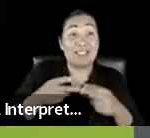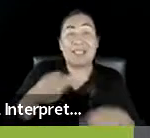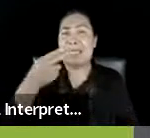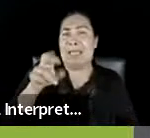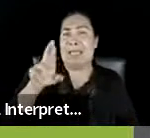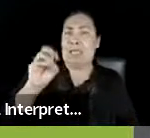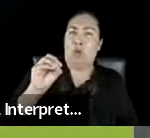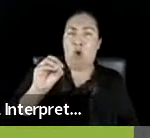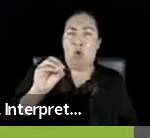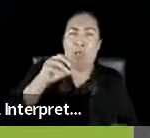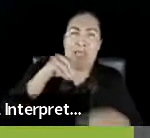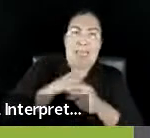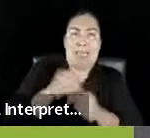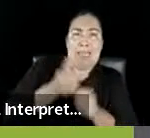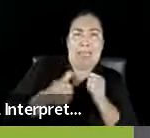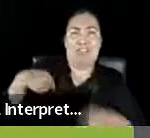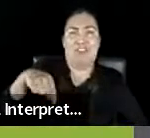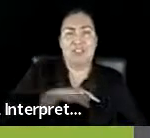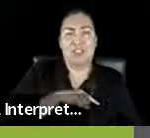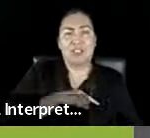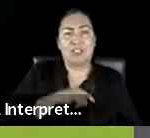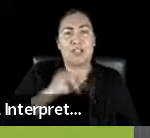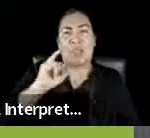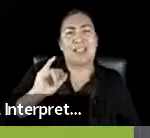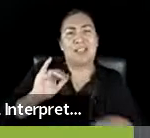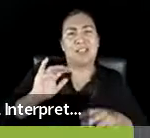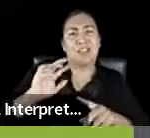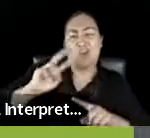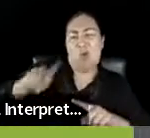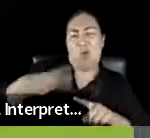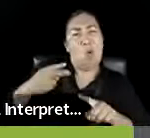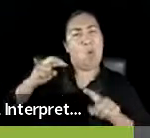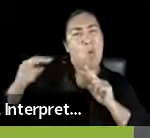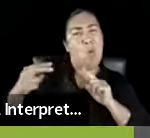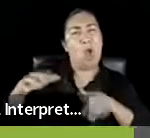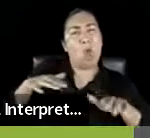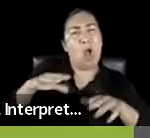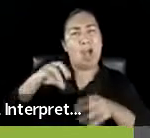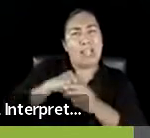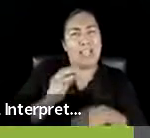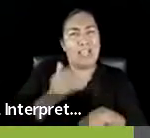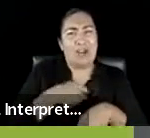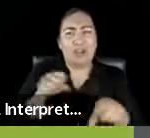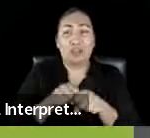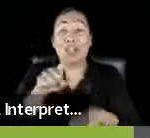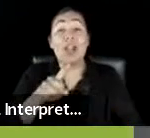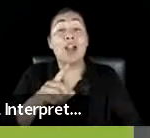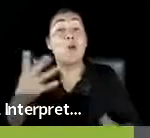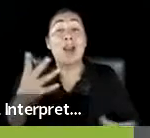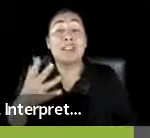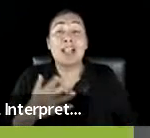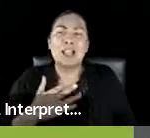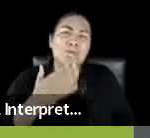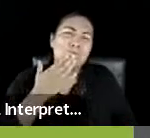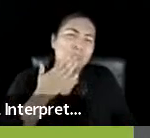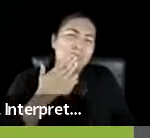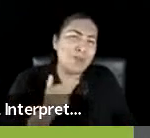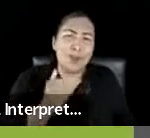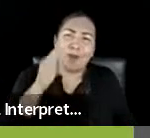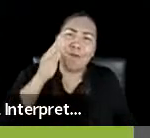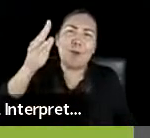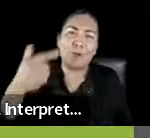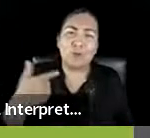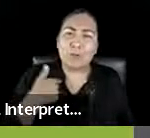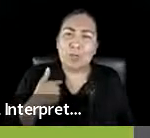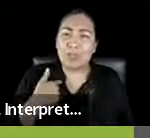of Us category from the Walk in Our Shoes. And this goes to Dear Future Me from Rancho Minerva High School in San Diego County, from